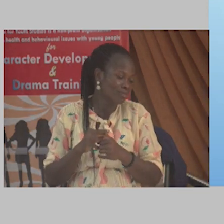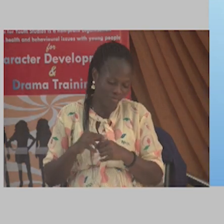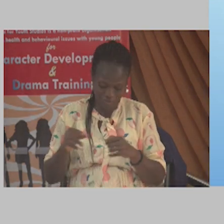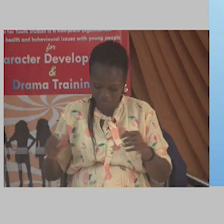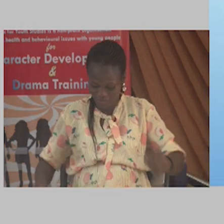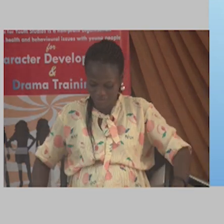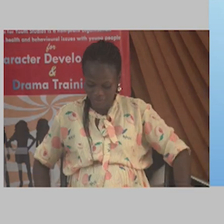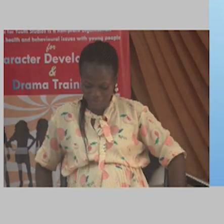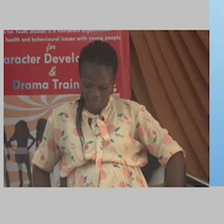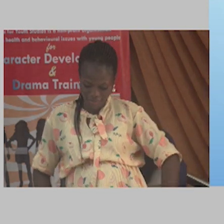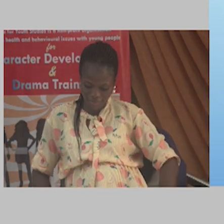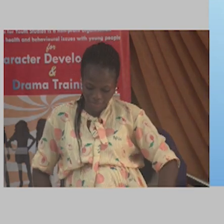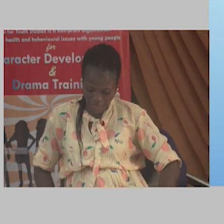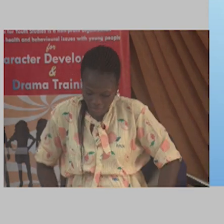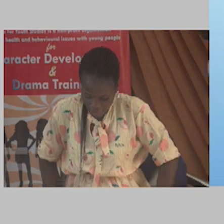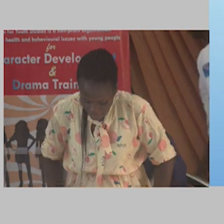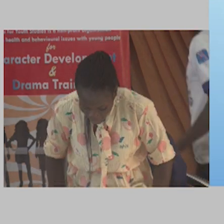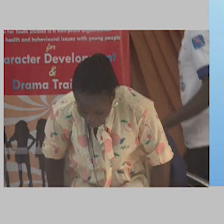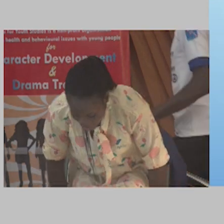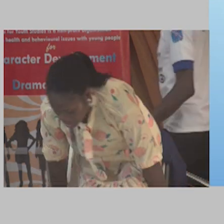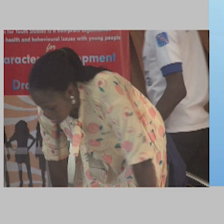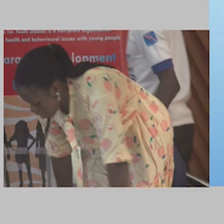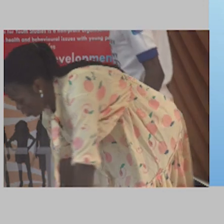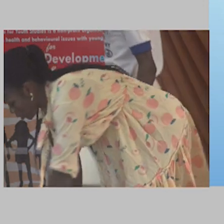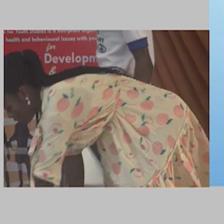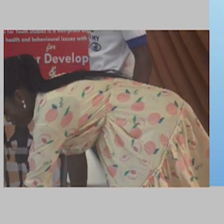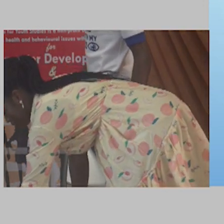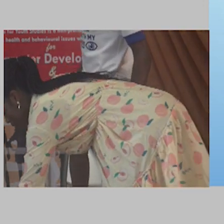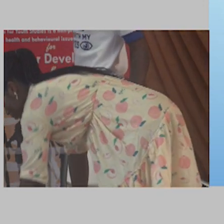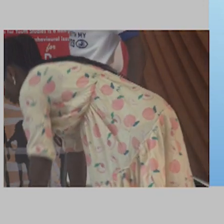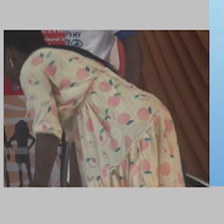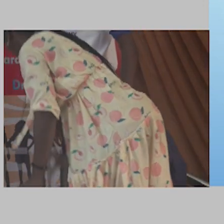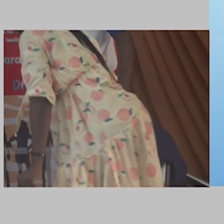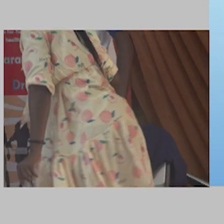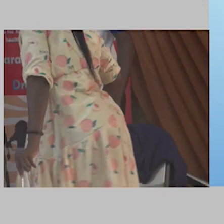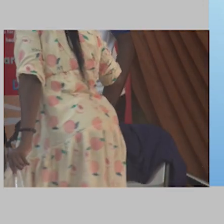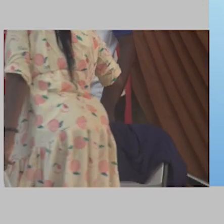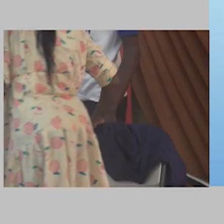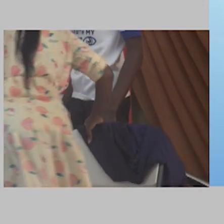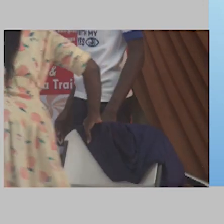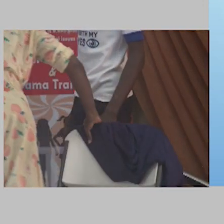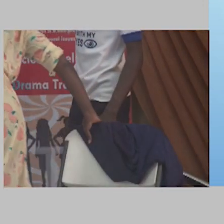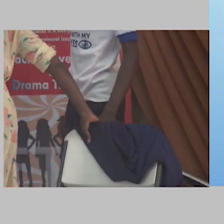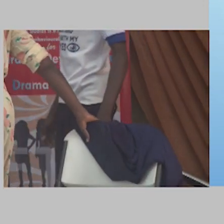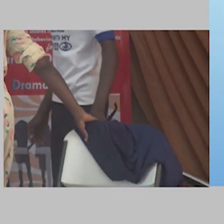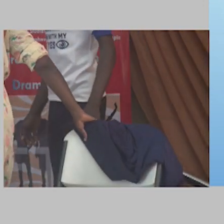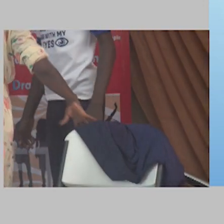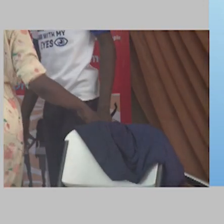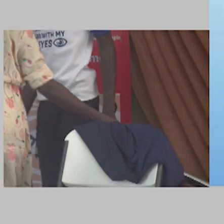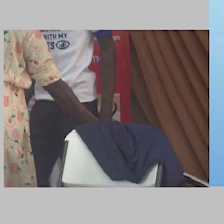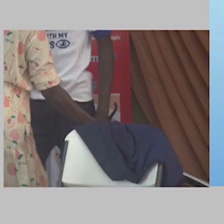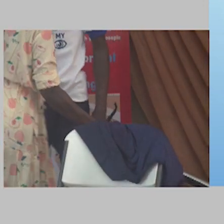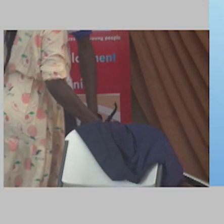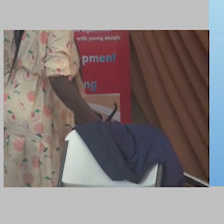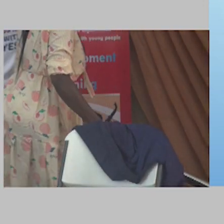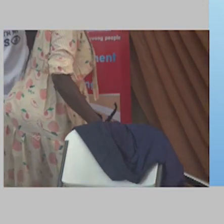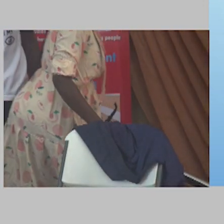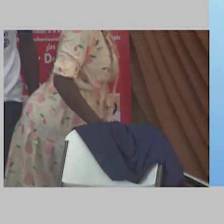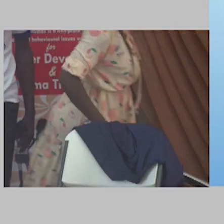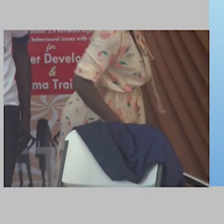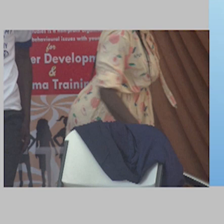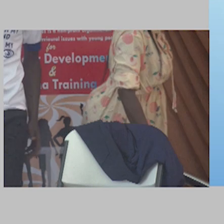take advantage of. And I said it earlier, empathy and not sympathy. I also